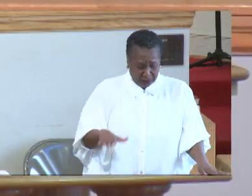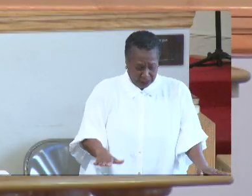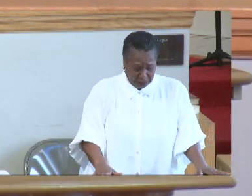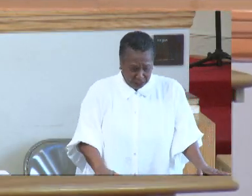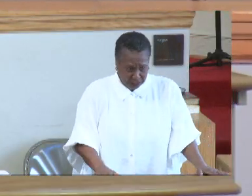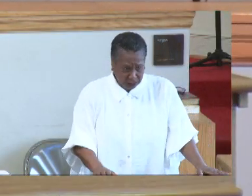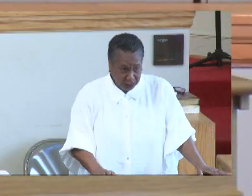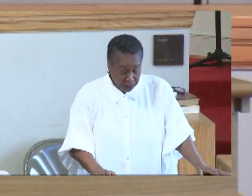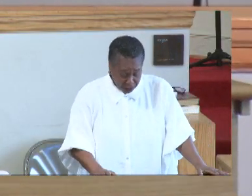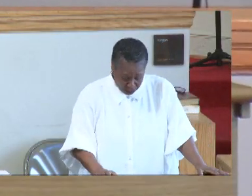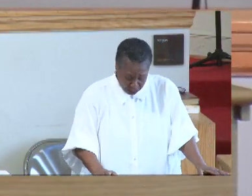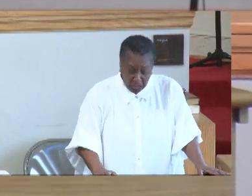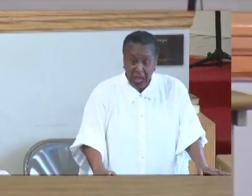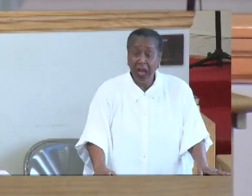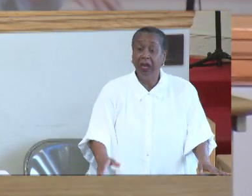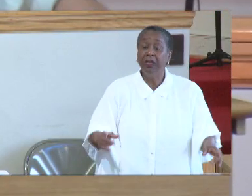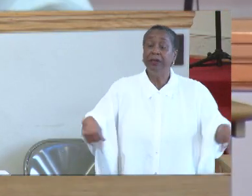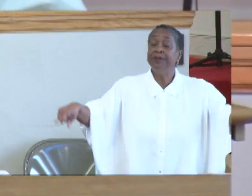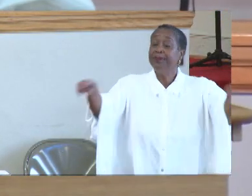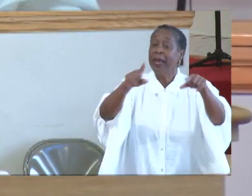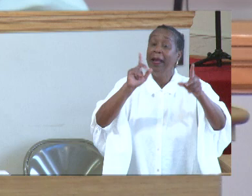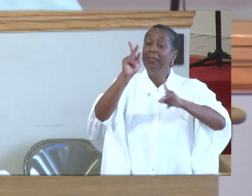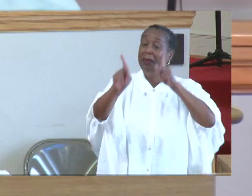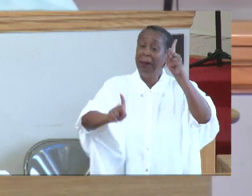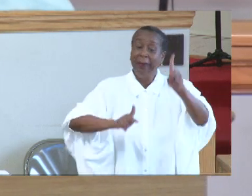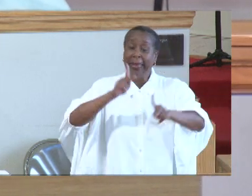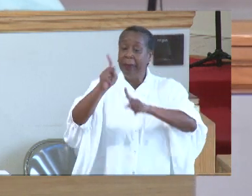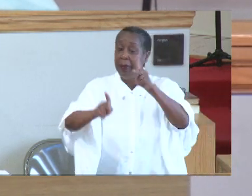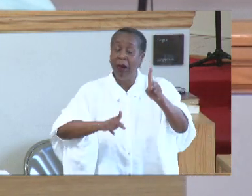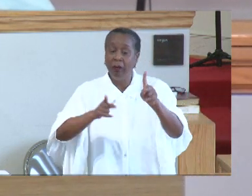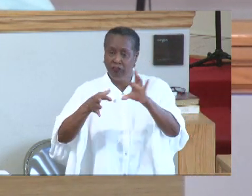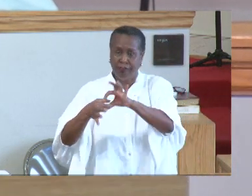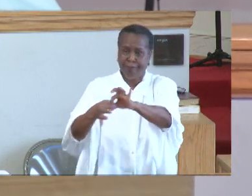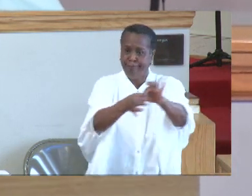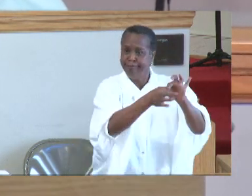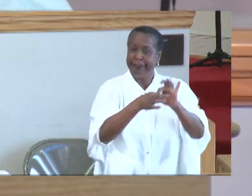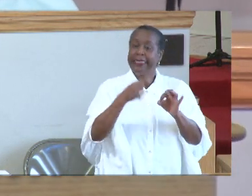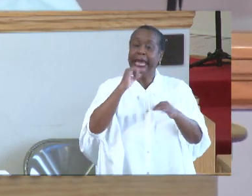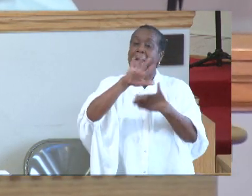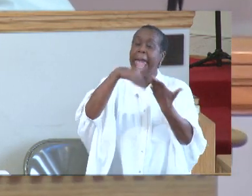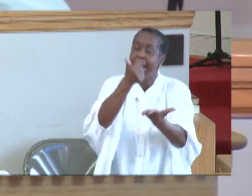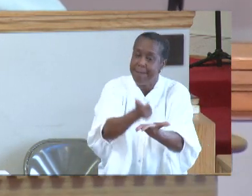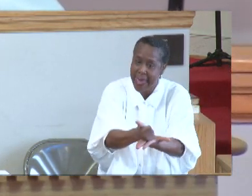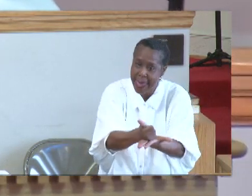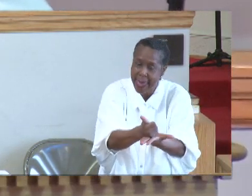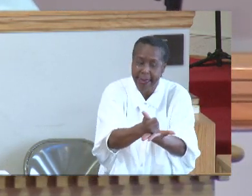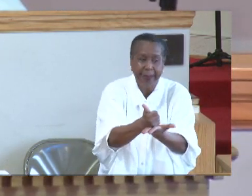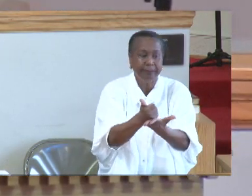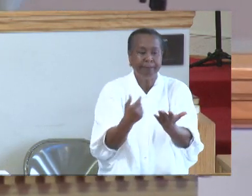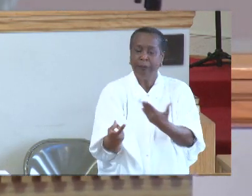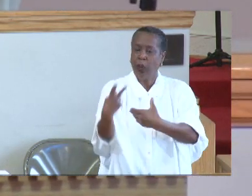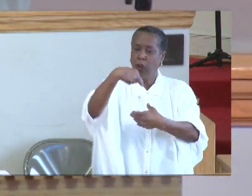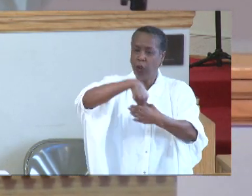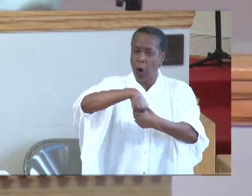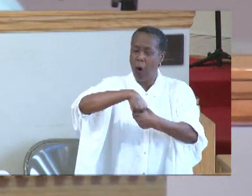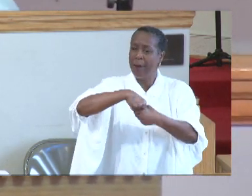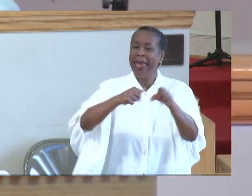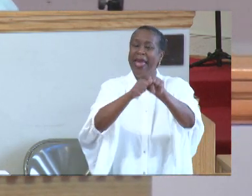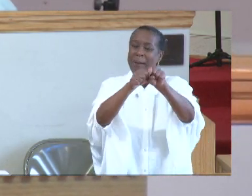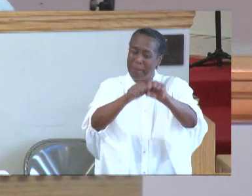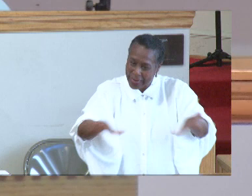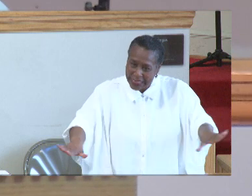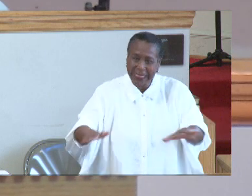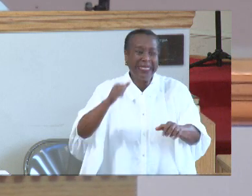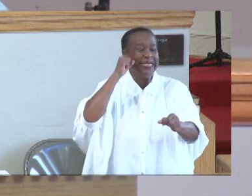And the people of God said together, amen. Won't you join me in blessing God for the gift of Sister